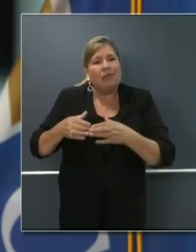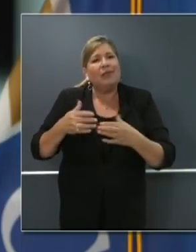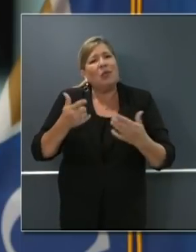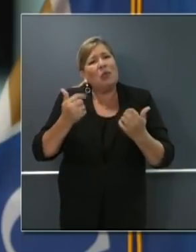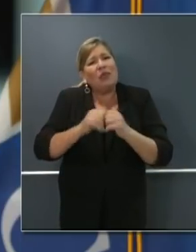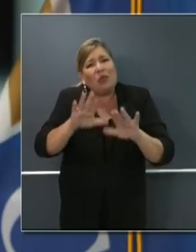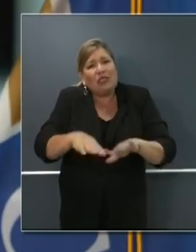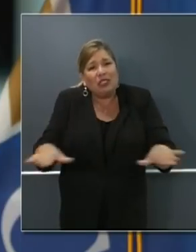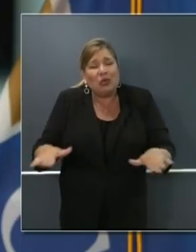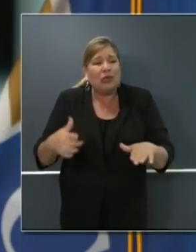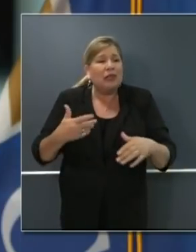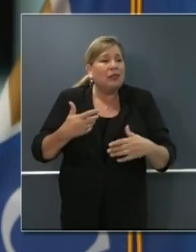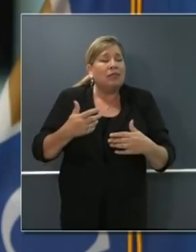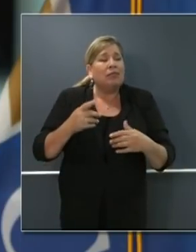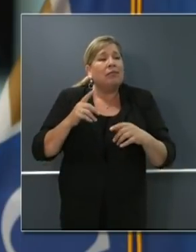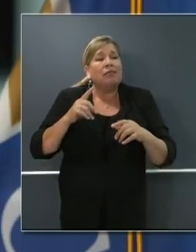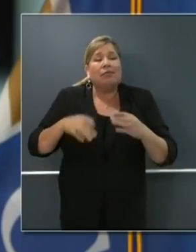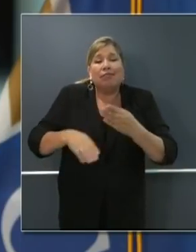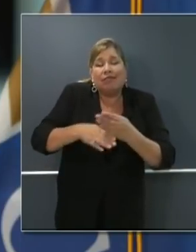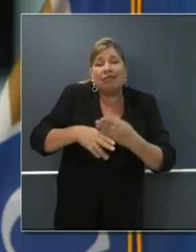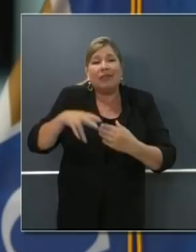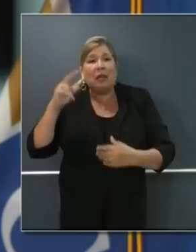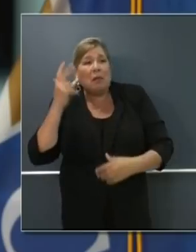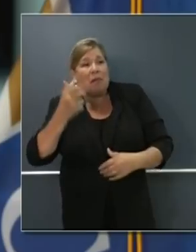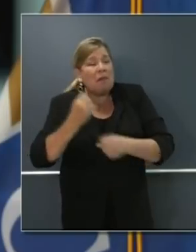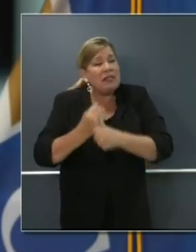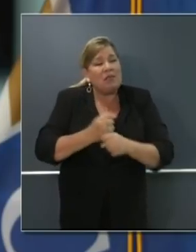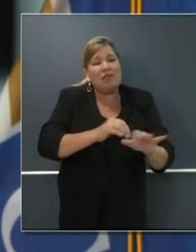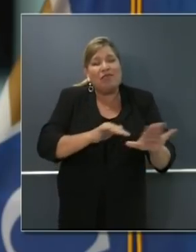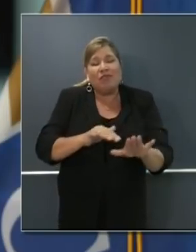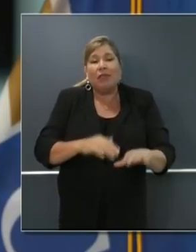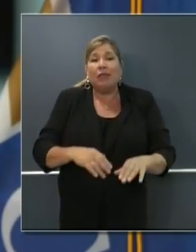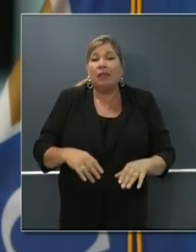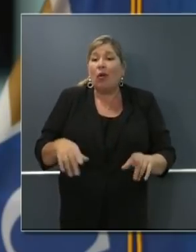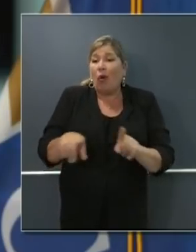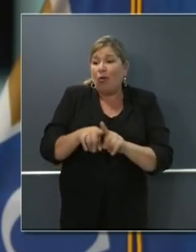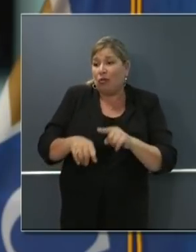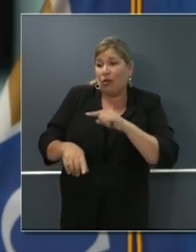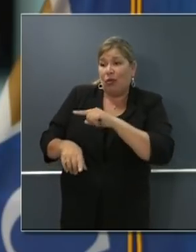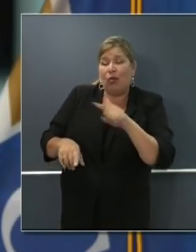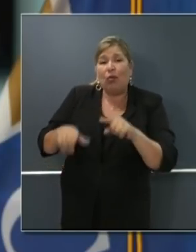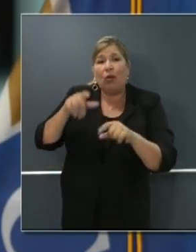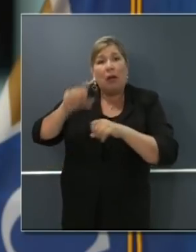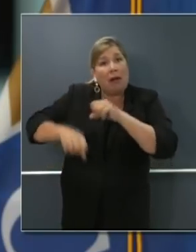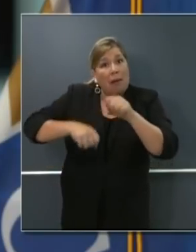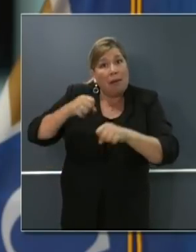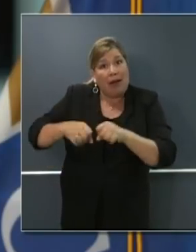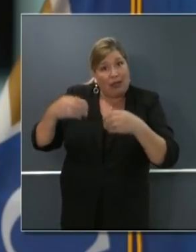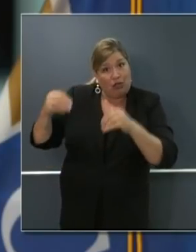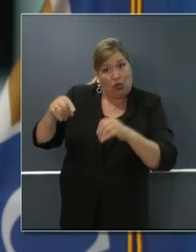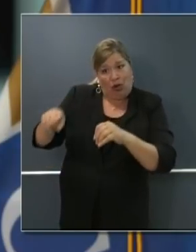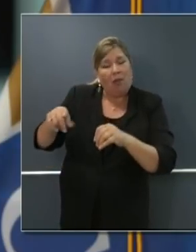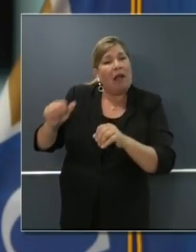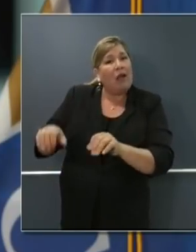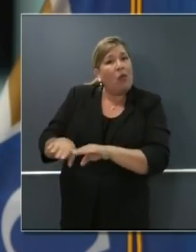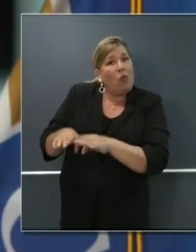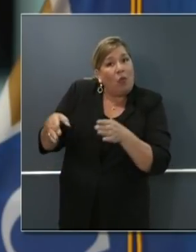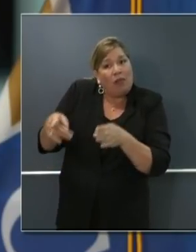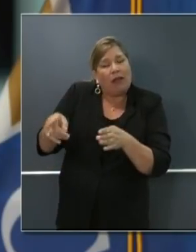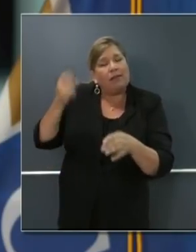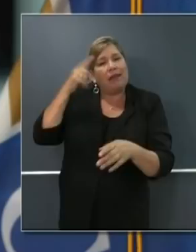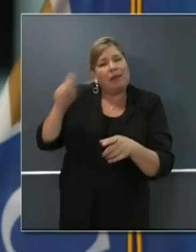Bike shops are allowed to be open in the state, and those that are open need to be modified in terms of the way they're conducting